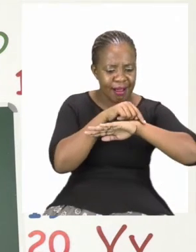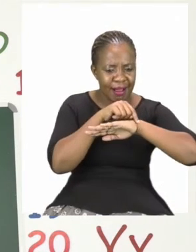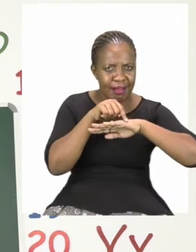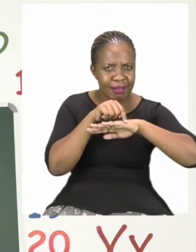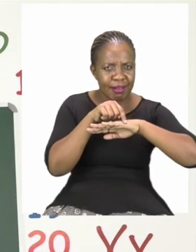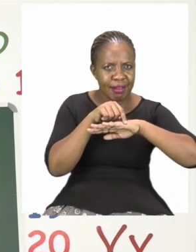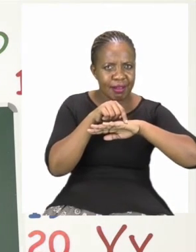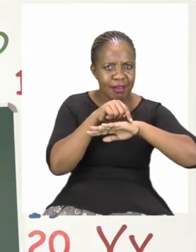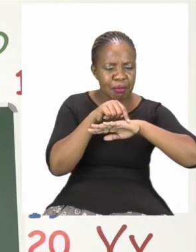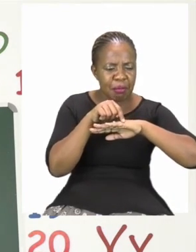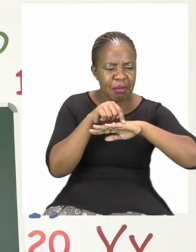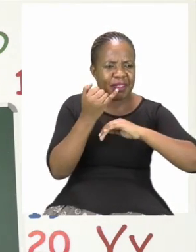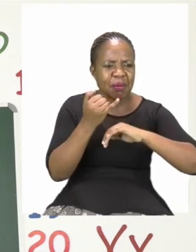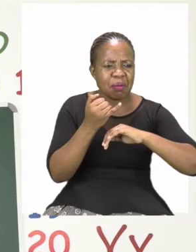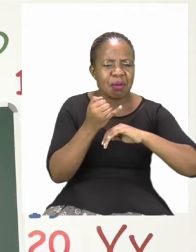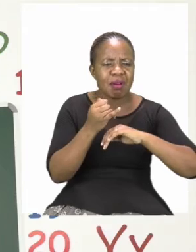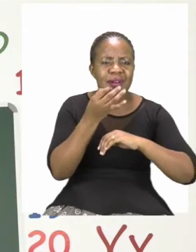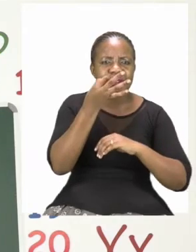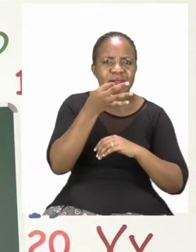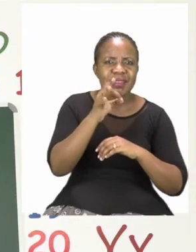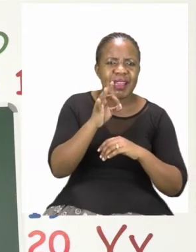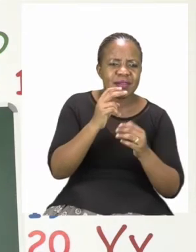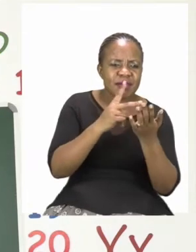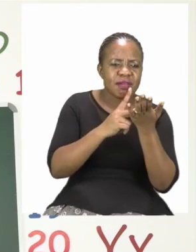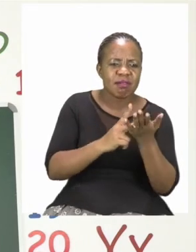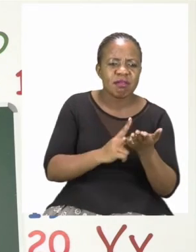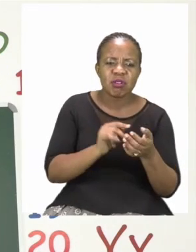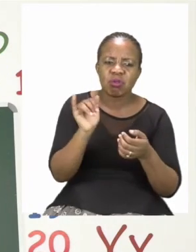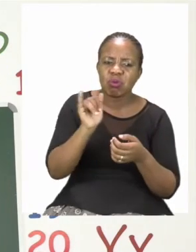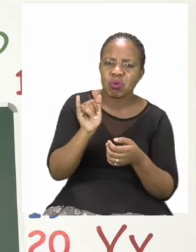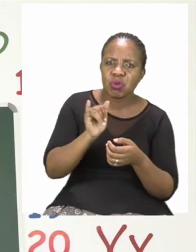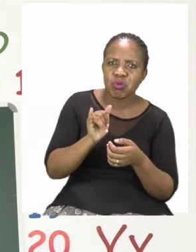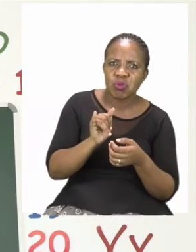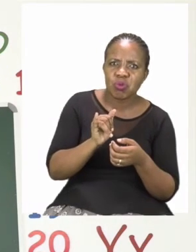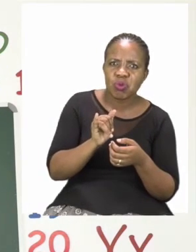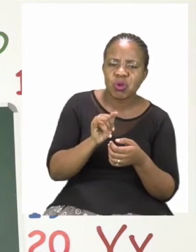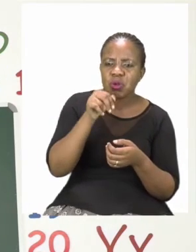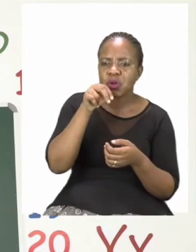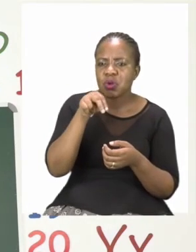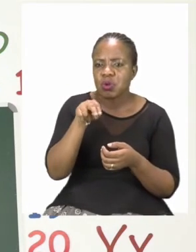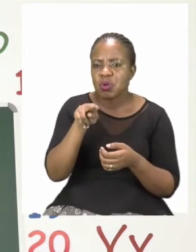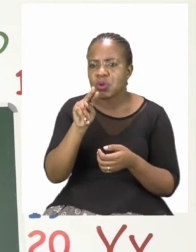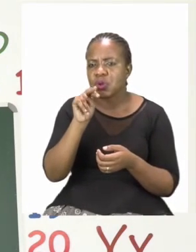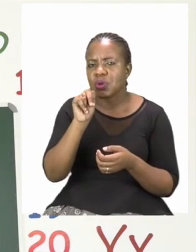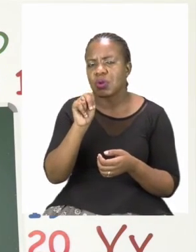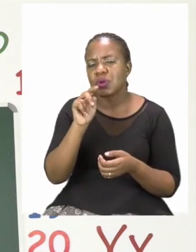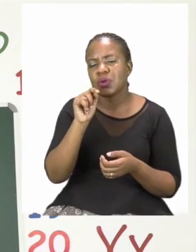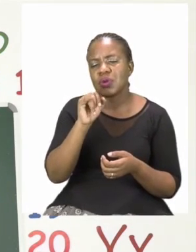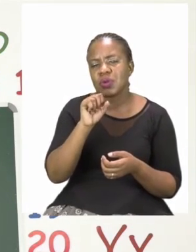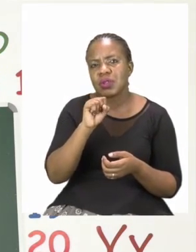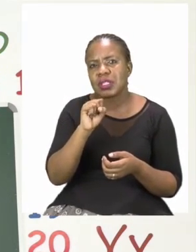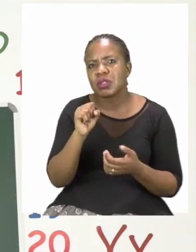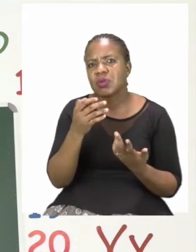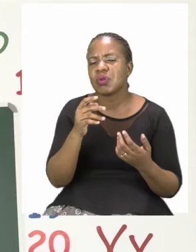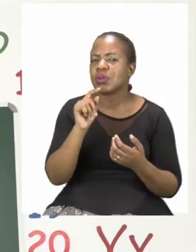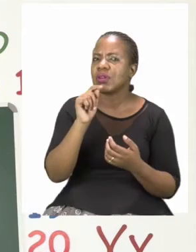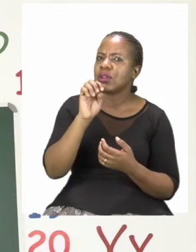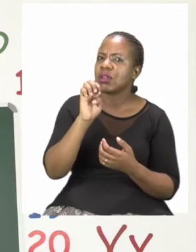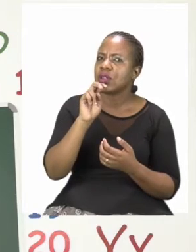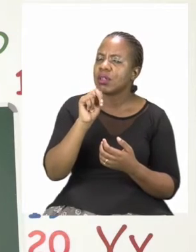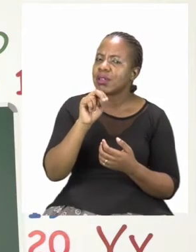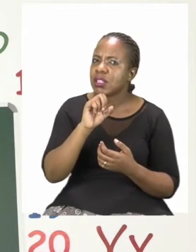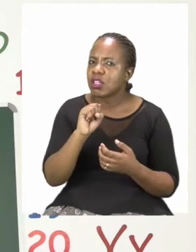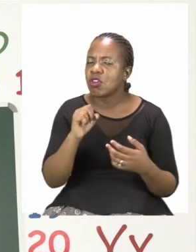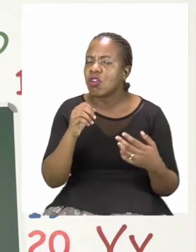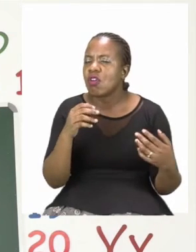under units or tens or hundreds?